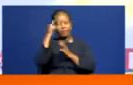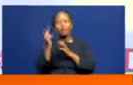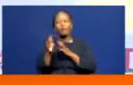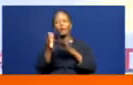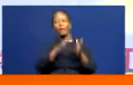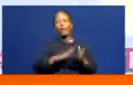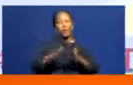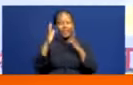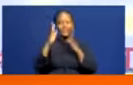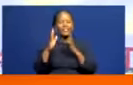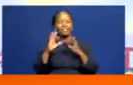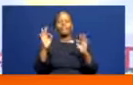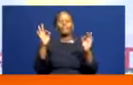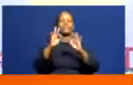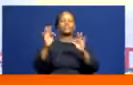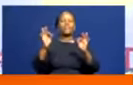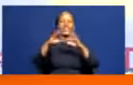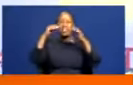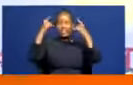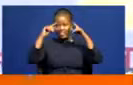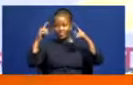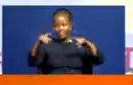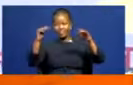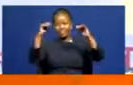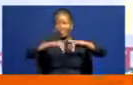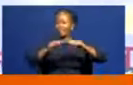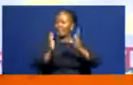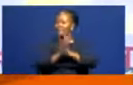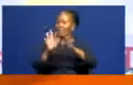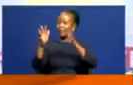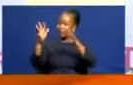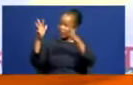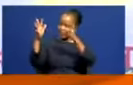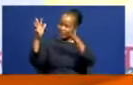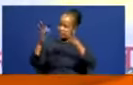together a very successful summit. Congratulations.